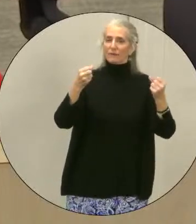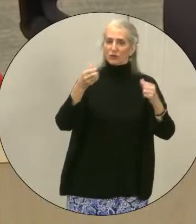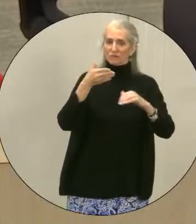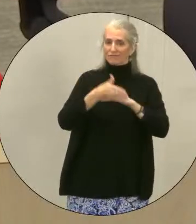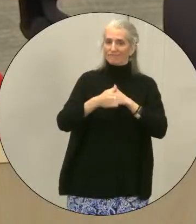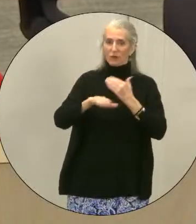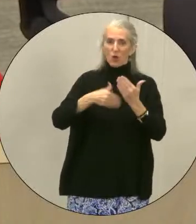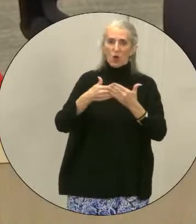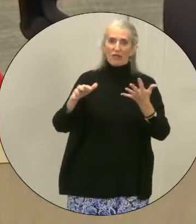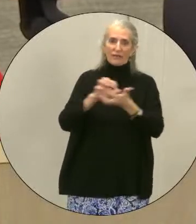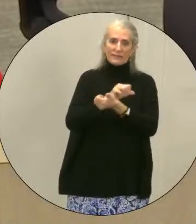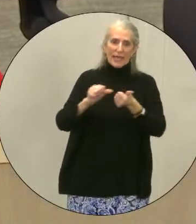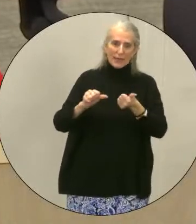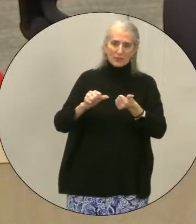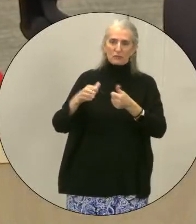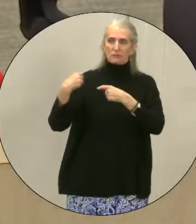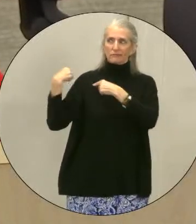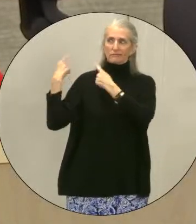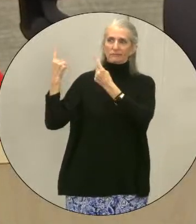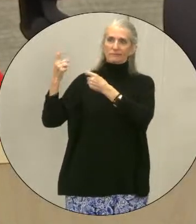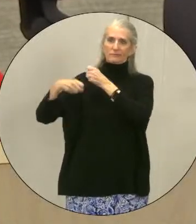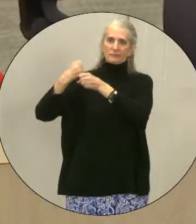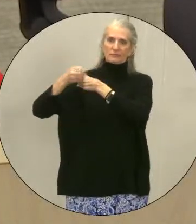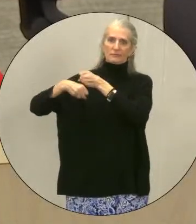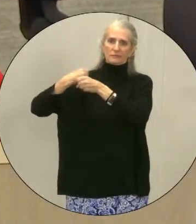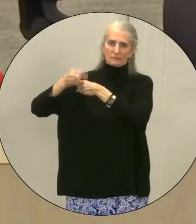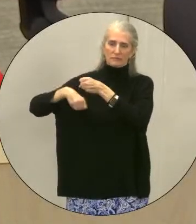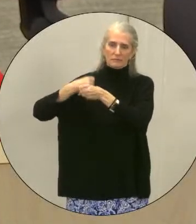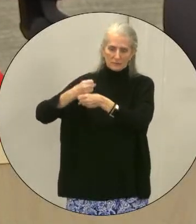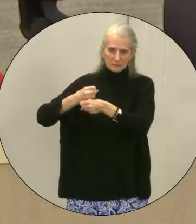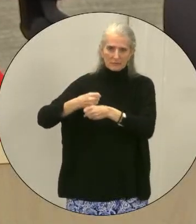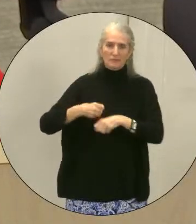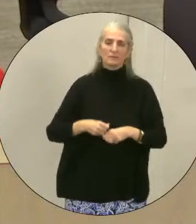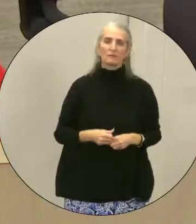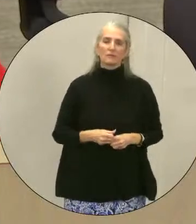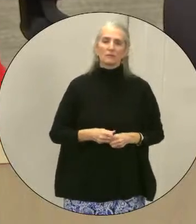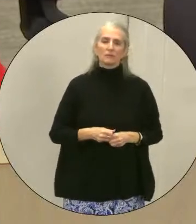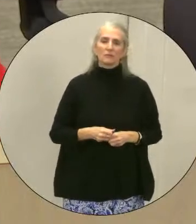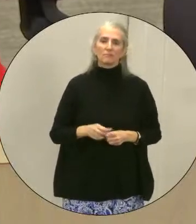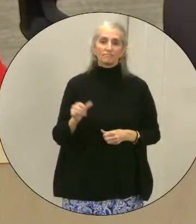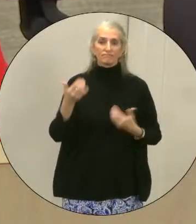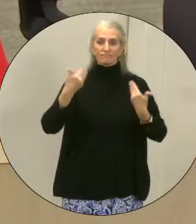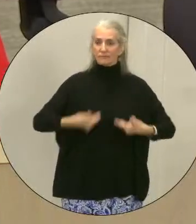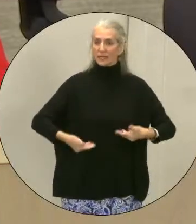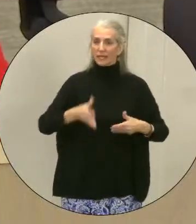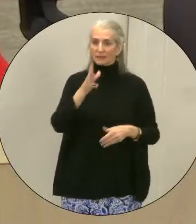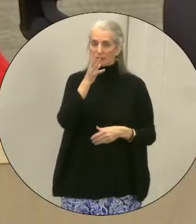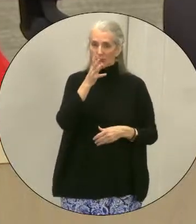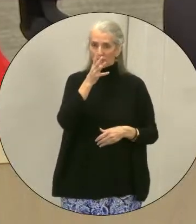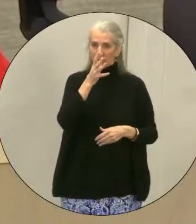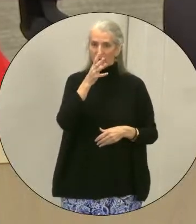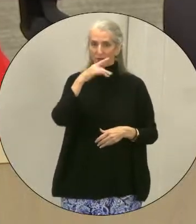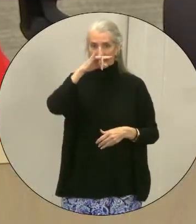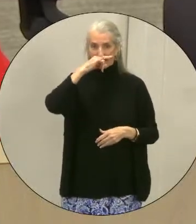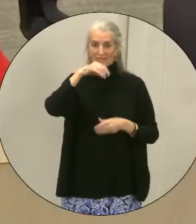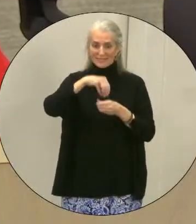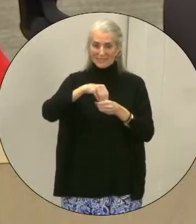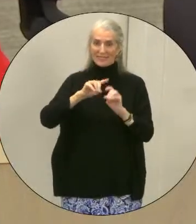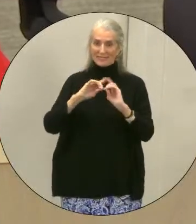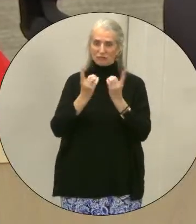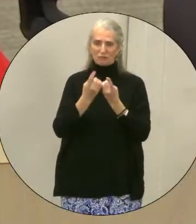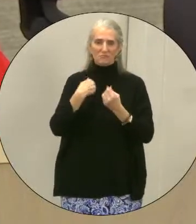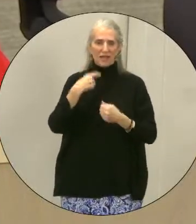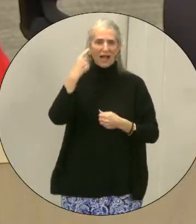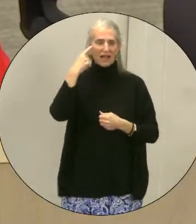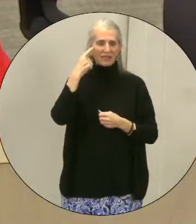has happened in the past years. And as a mother of kids in the district, I think she really has